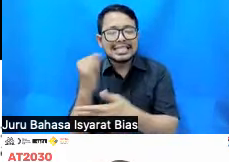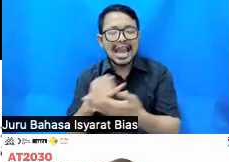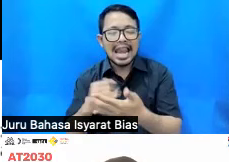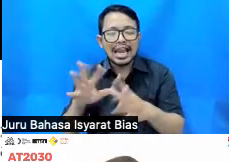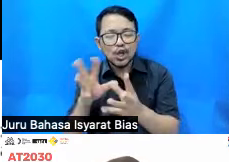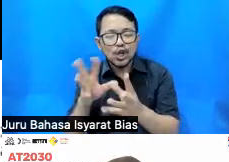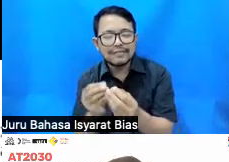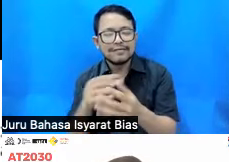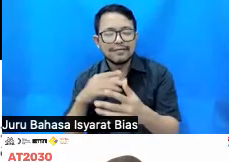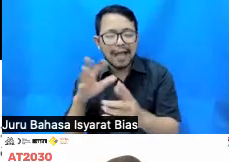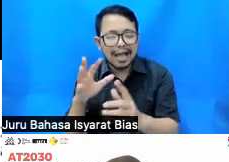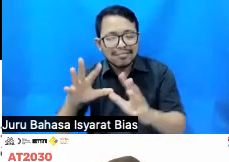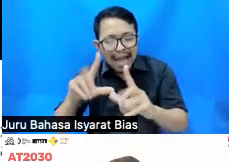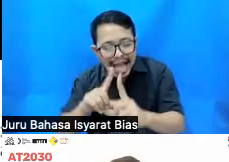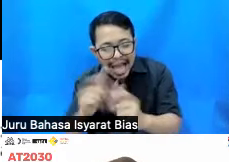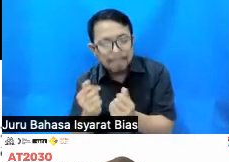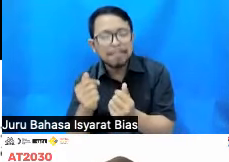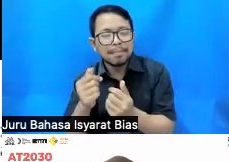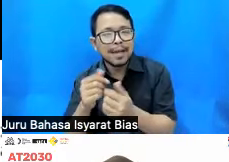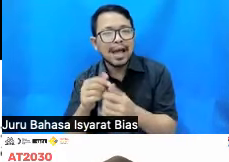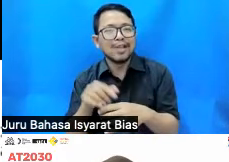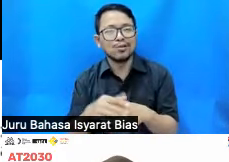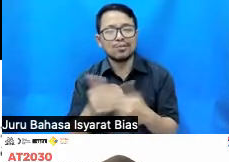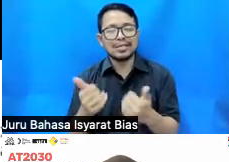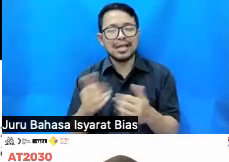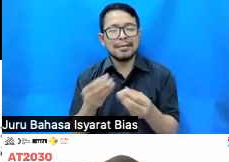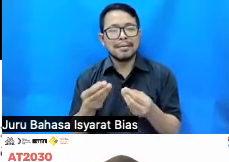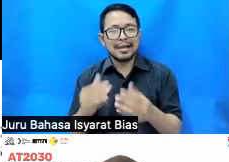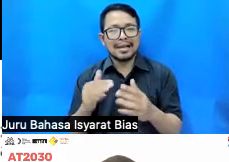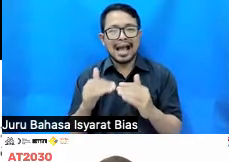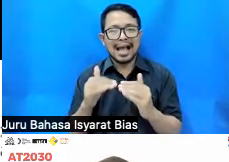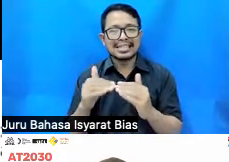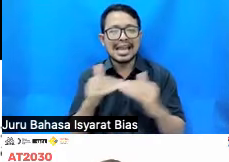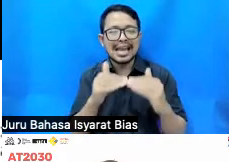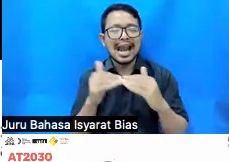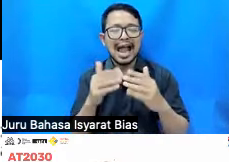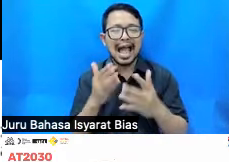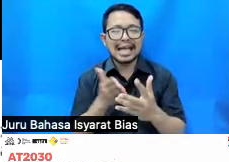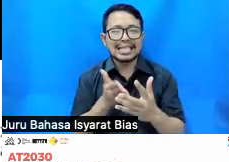standards, setting principles that help achieve an overall vision.